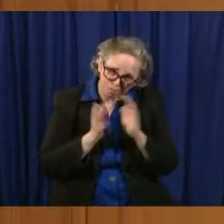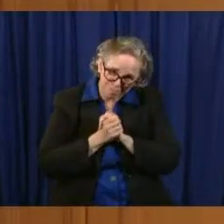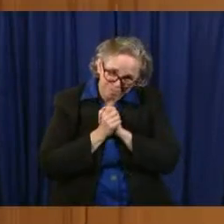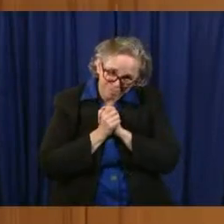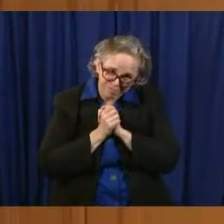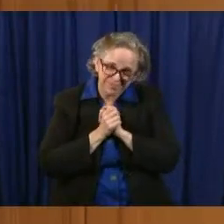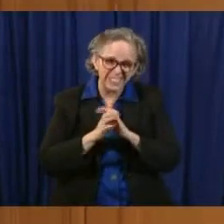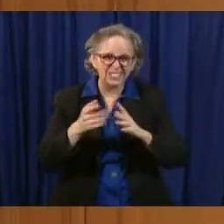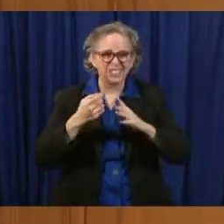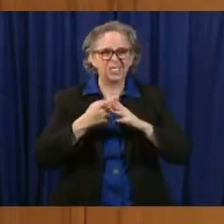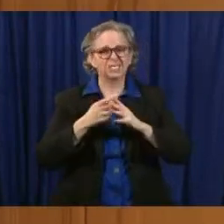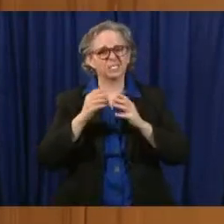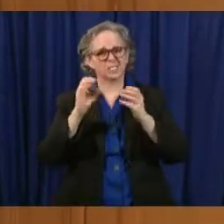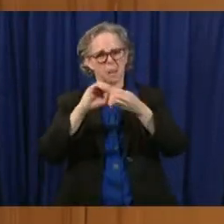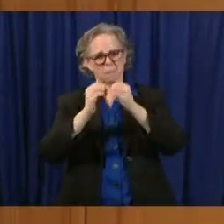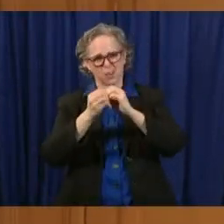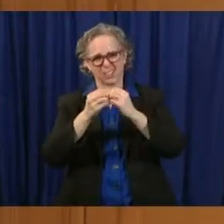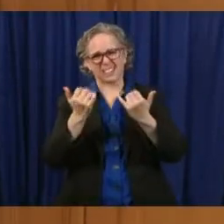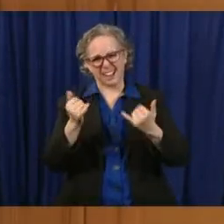data for today.